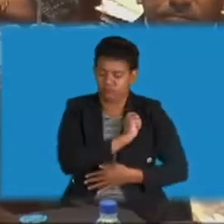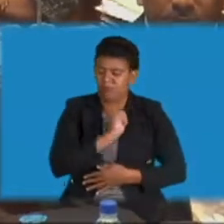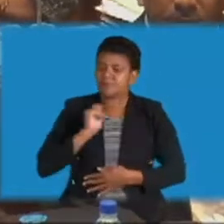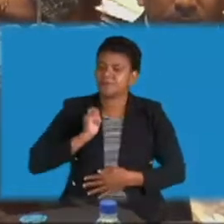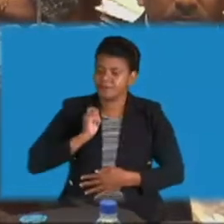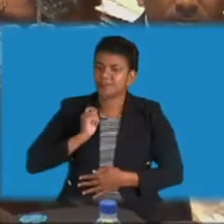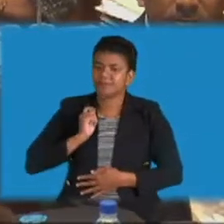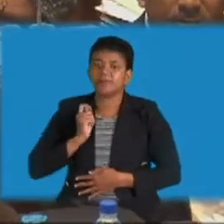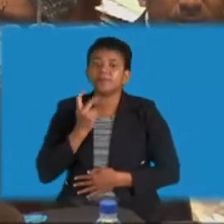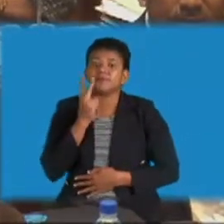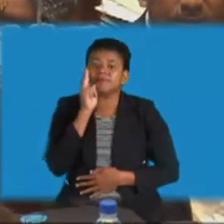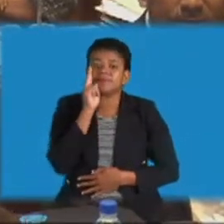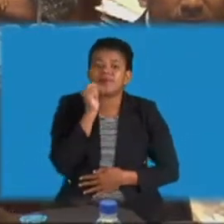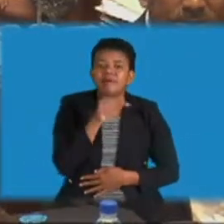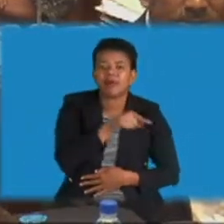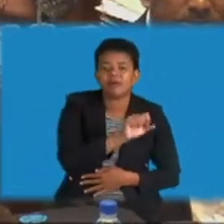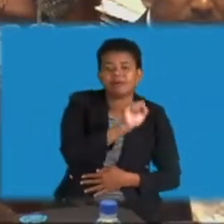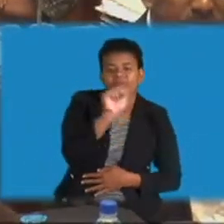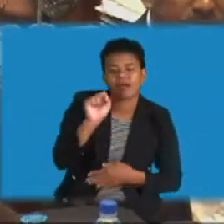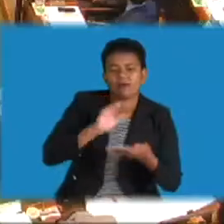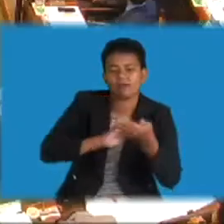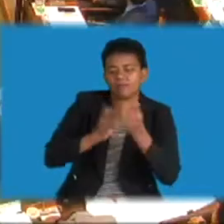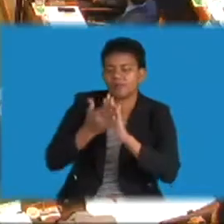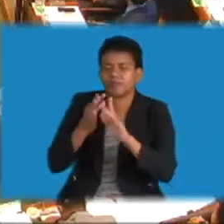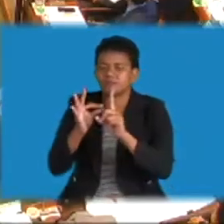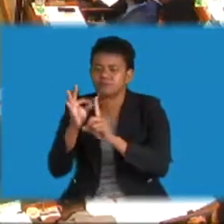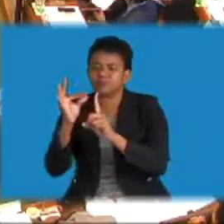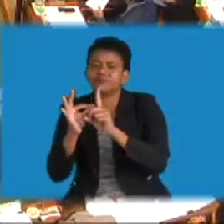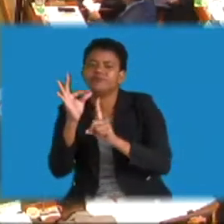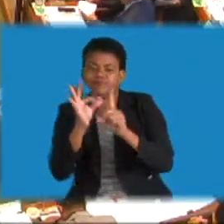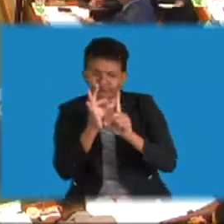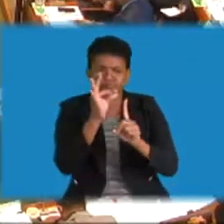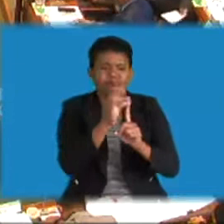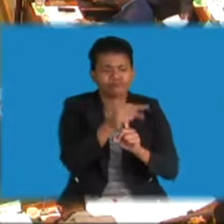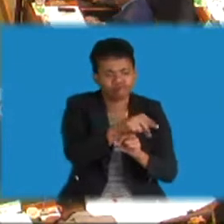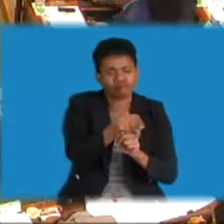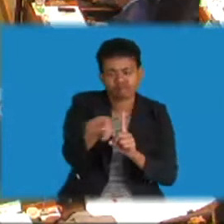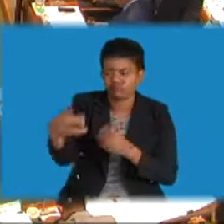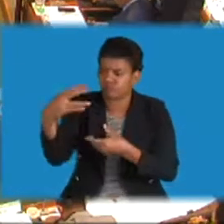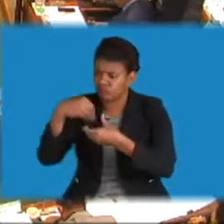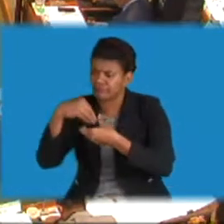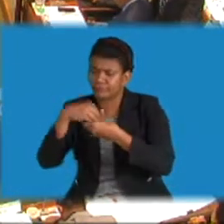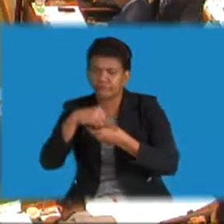development, including education. Thank you, Honourable Dulaki Barata.